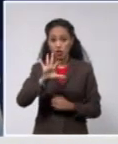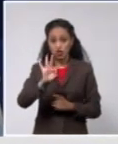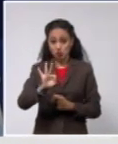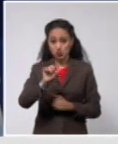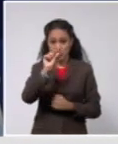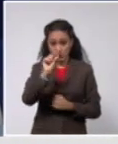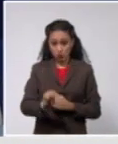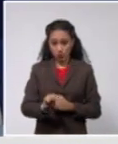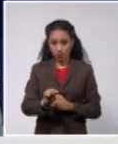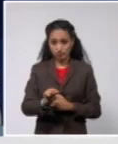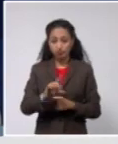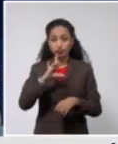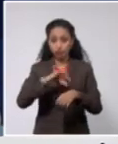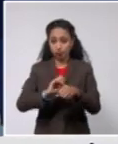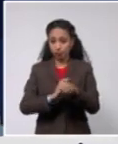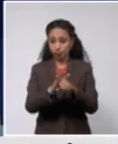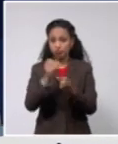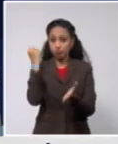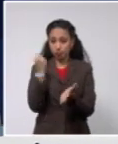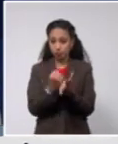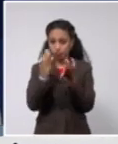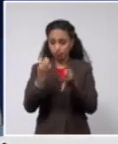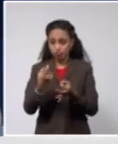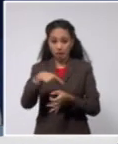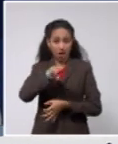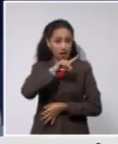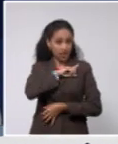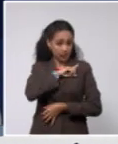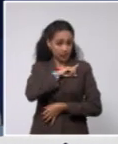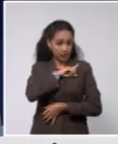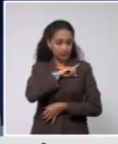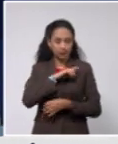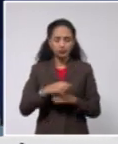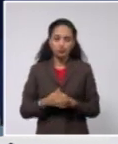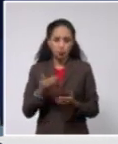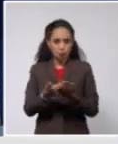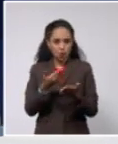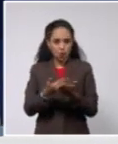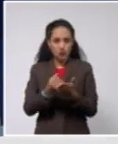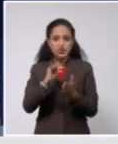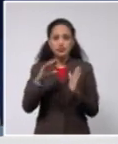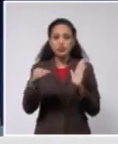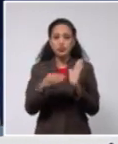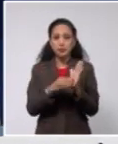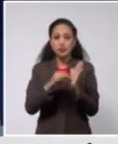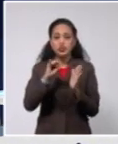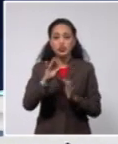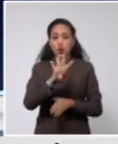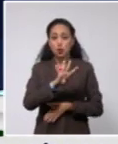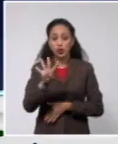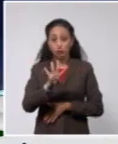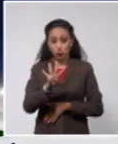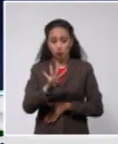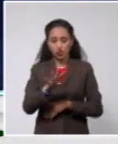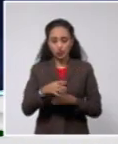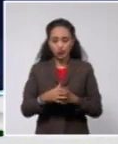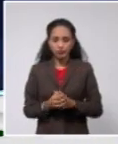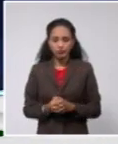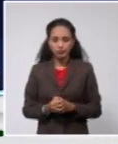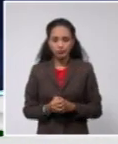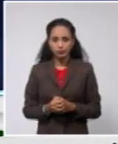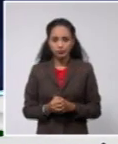cases. Yesterday, we processed over 7,000 samples,